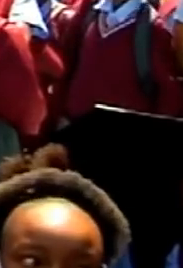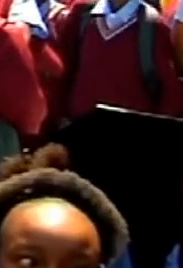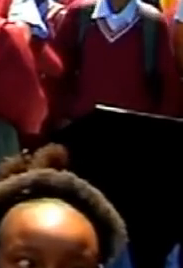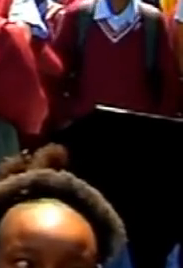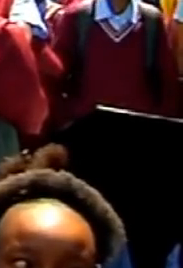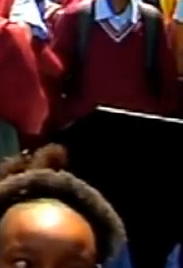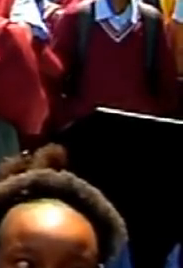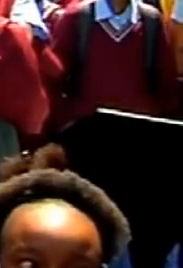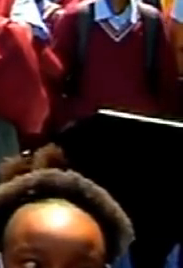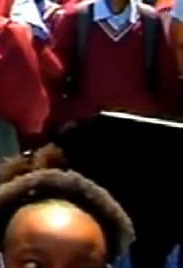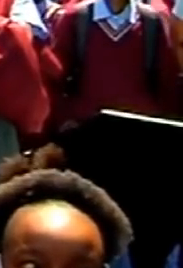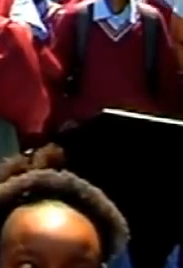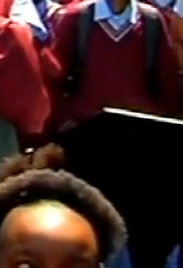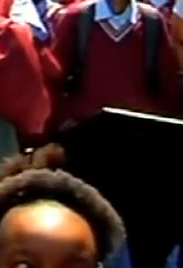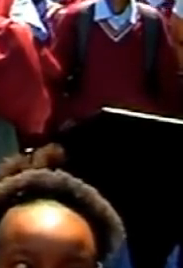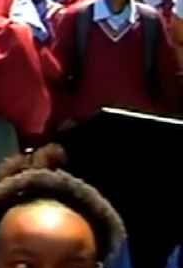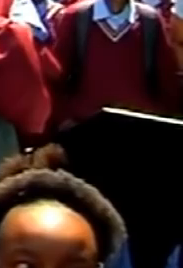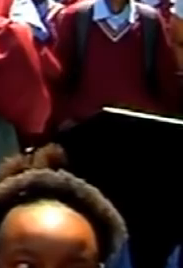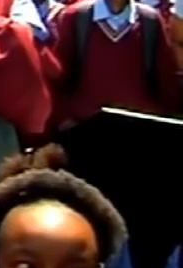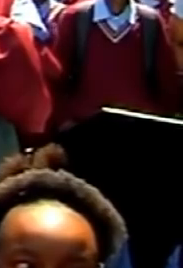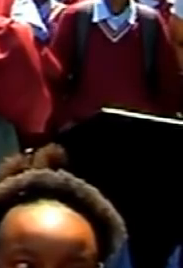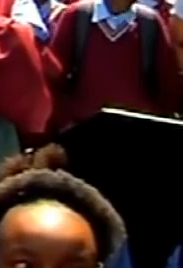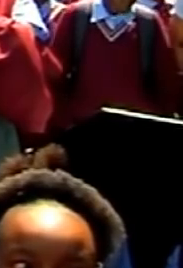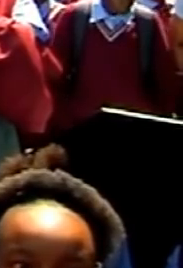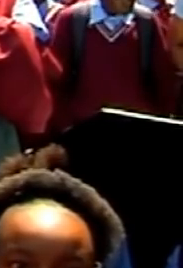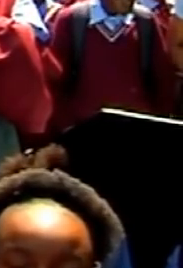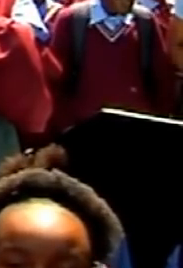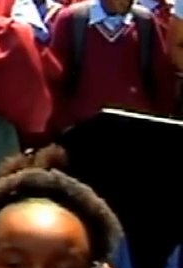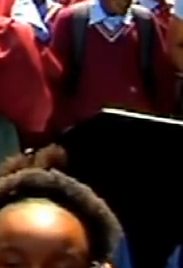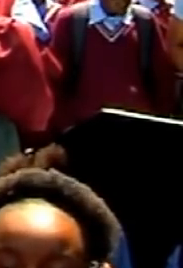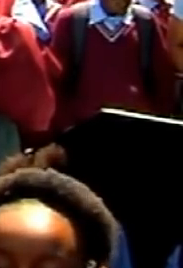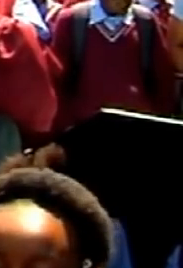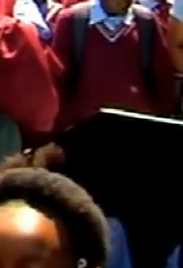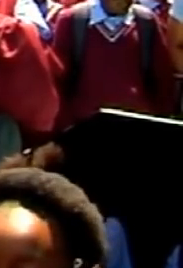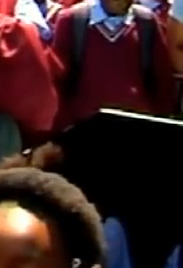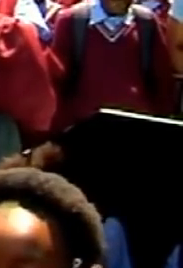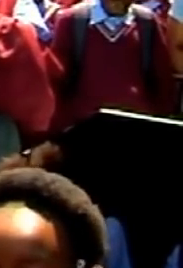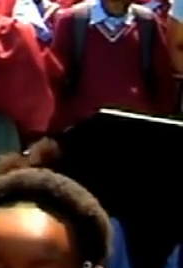me a lot for all of you to be reminded that you are still black in your own country.